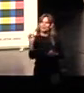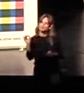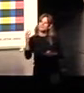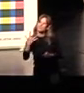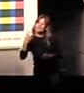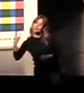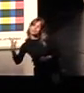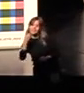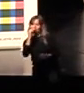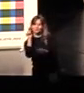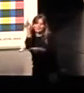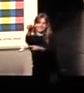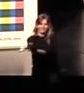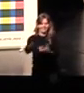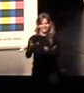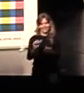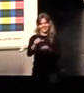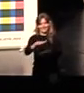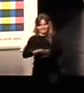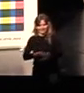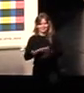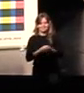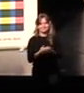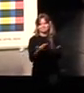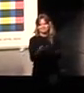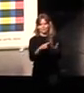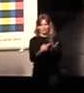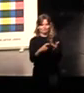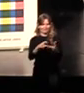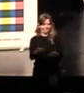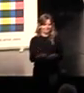en daarna ook geef de floor to eric corijn